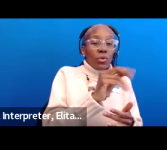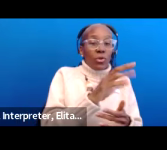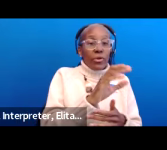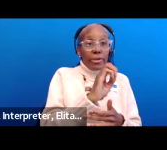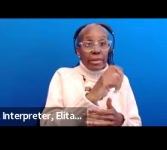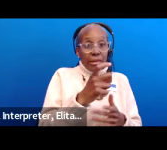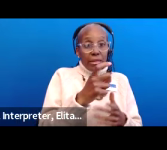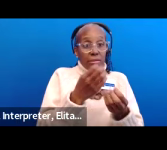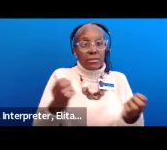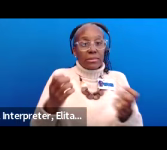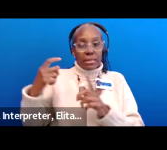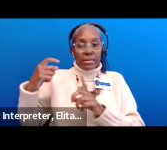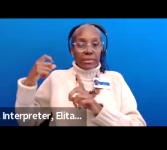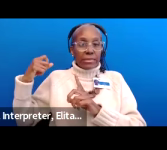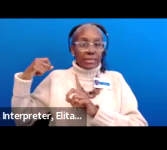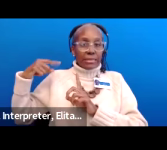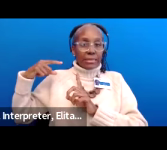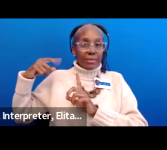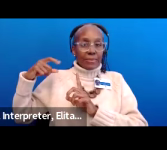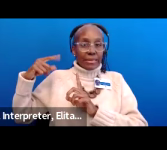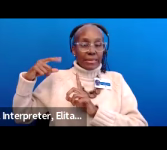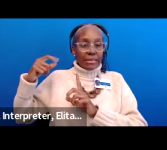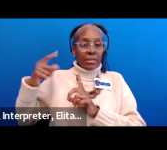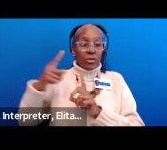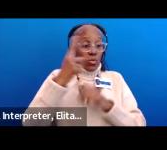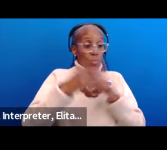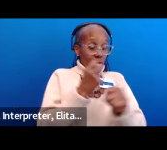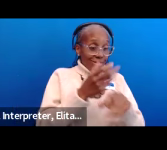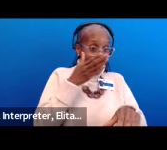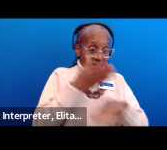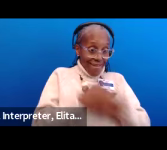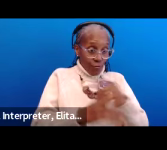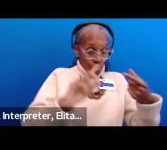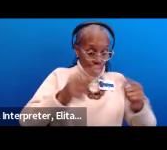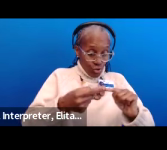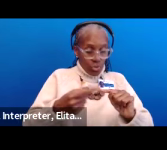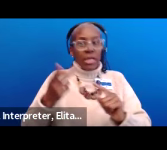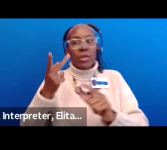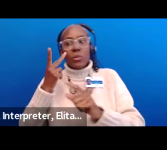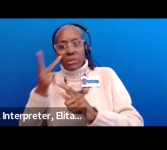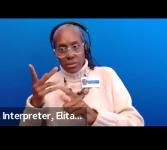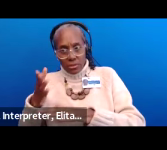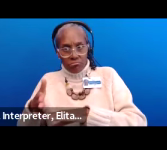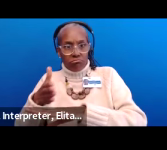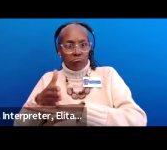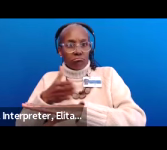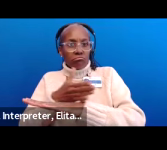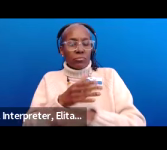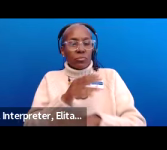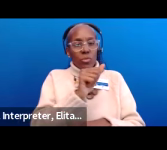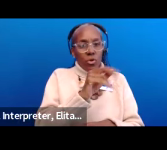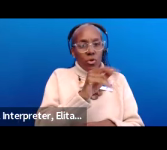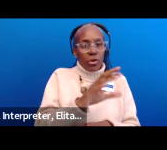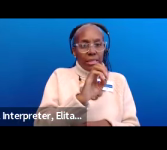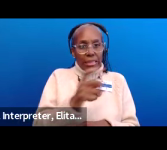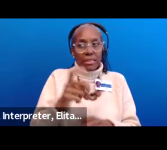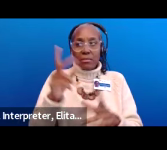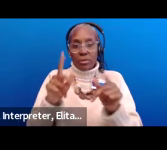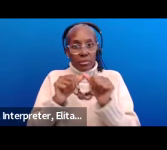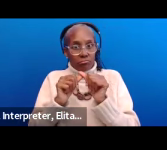is that stimulating, we always start at least a year after injury. We still see that recovery where the ARC-EX device enables people to